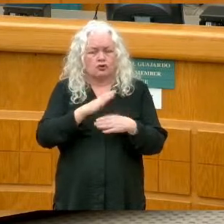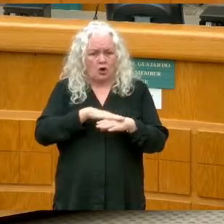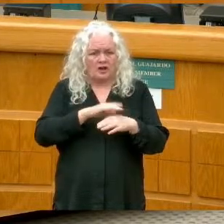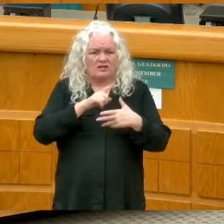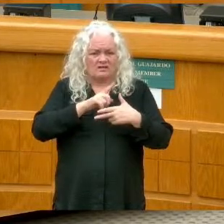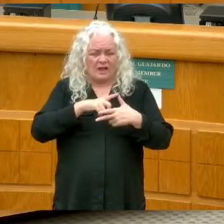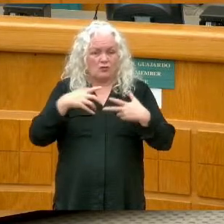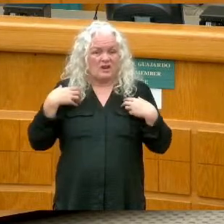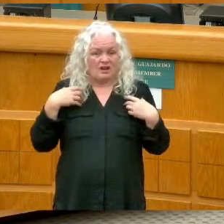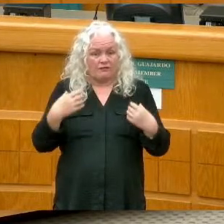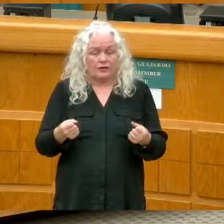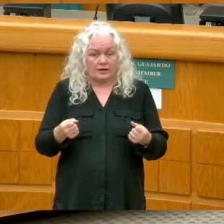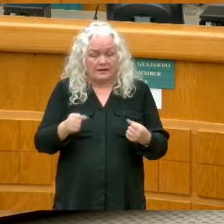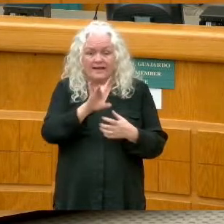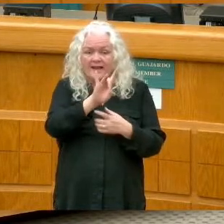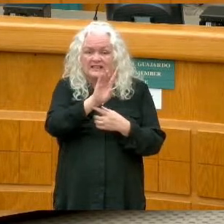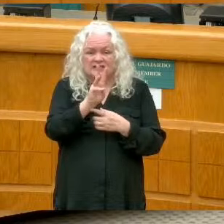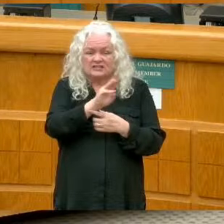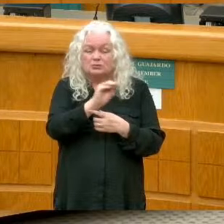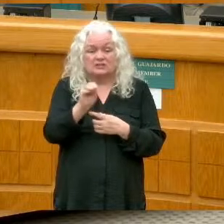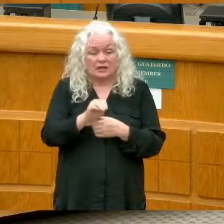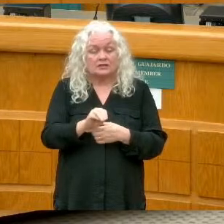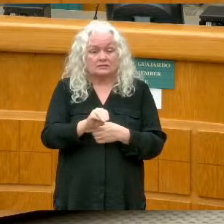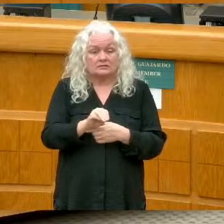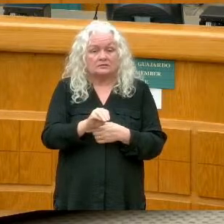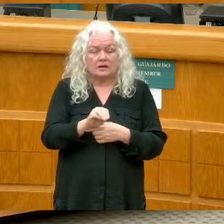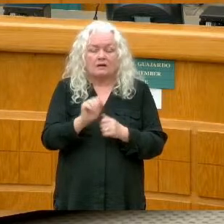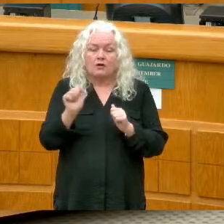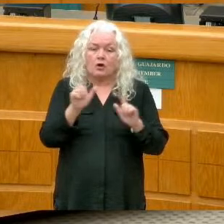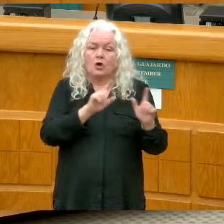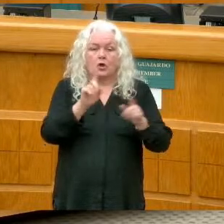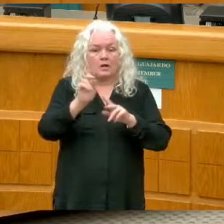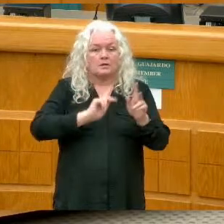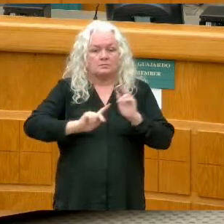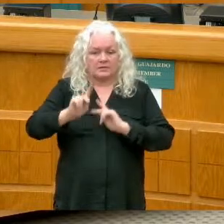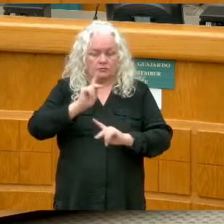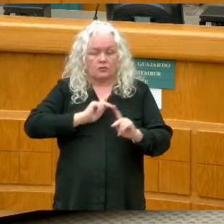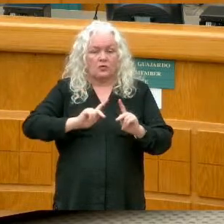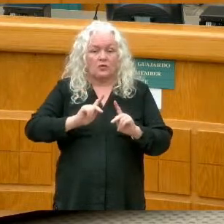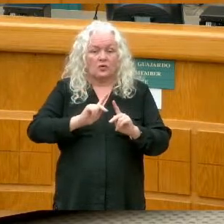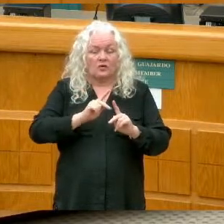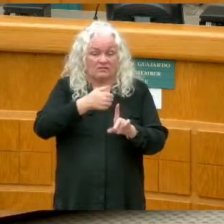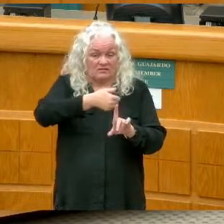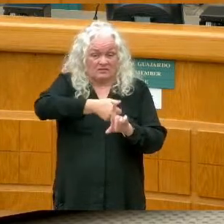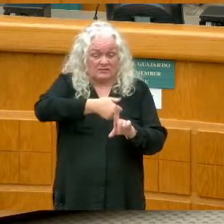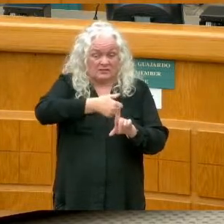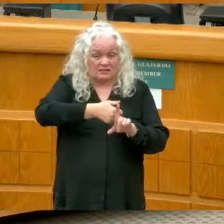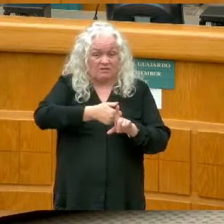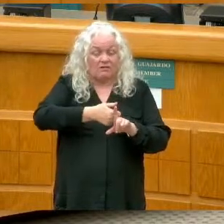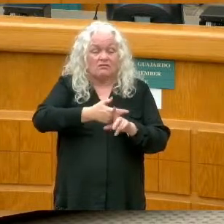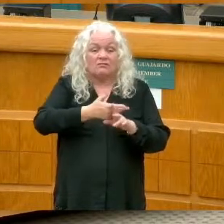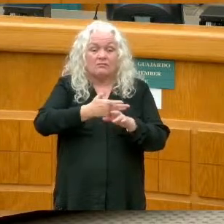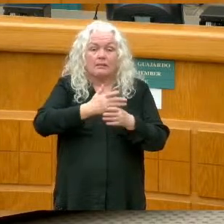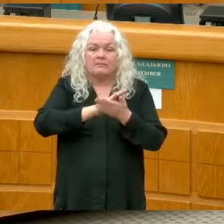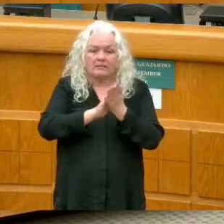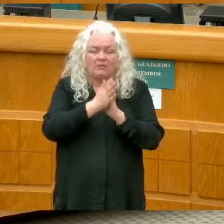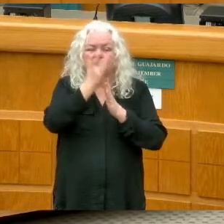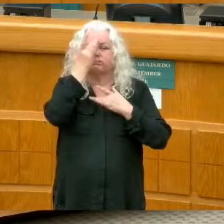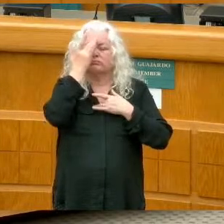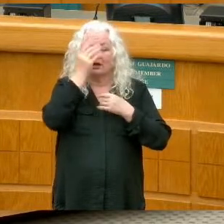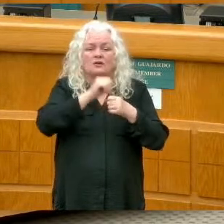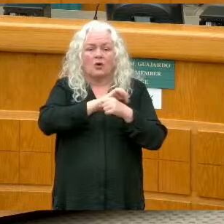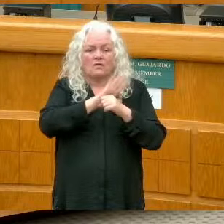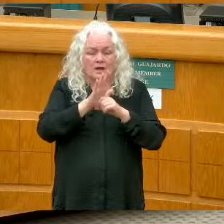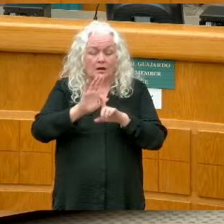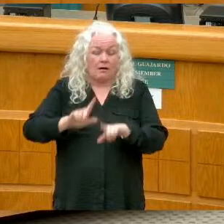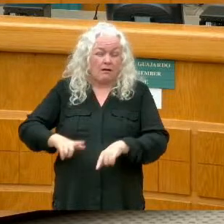recovery rate. 86% of all persons that have contacted COVID since the beginning of time